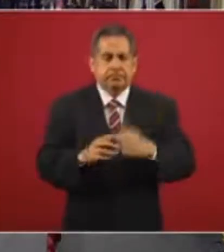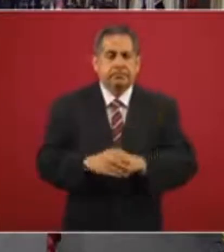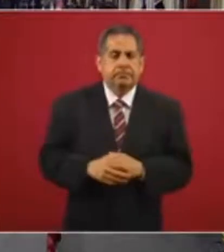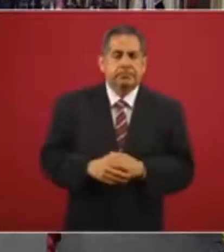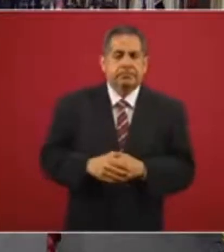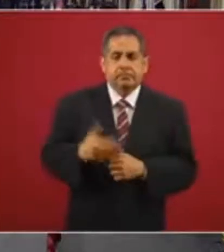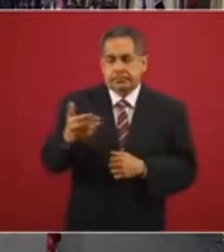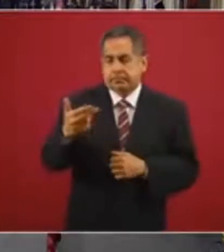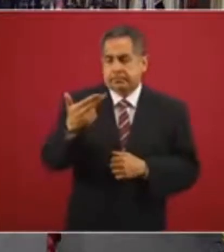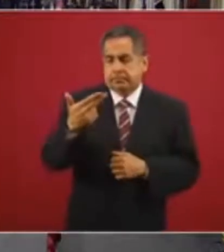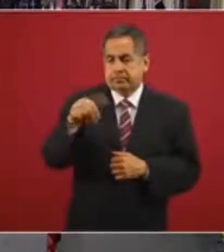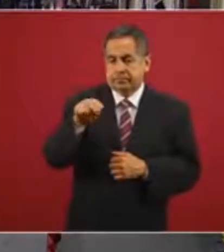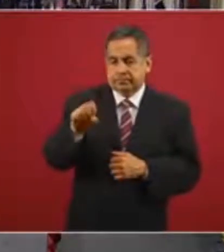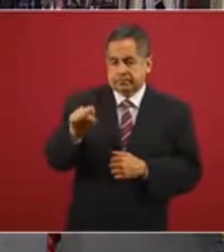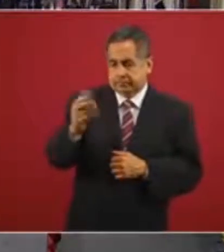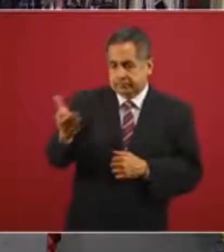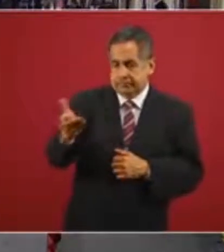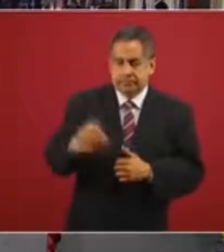Hans.